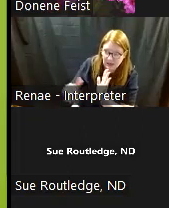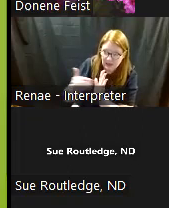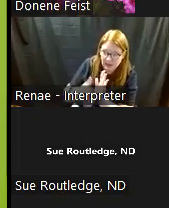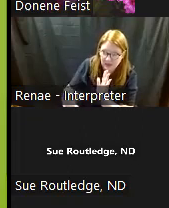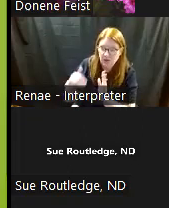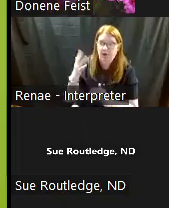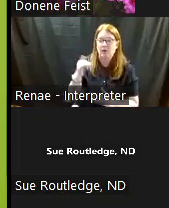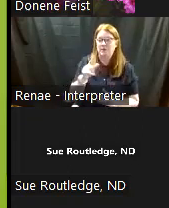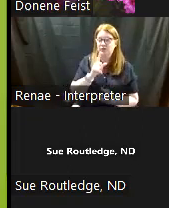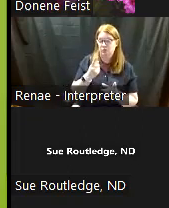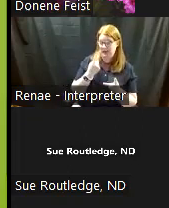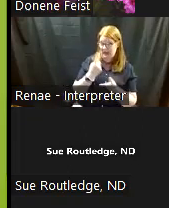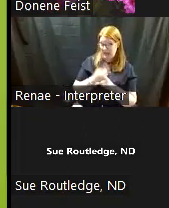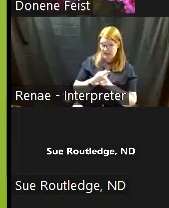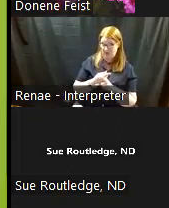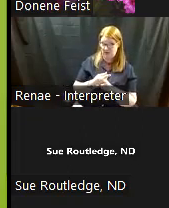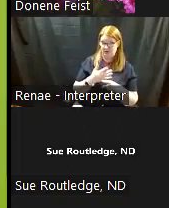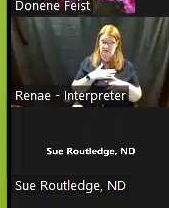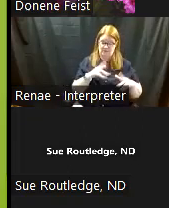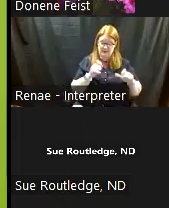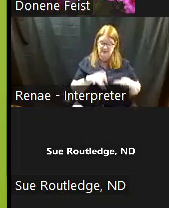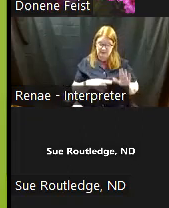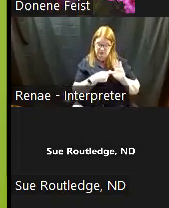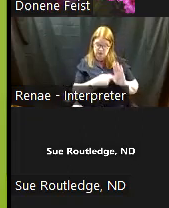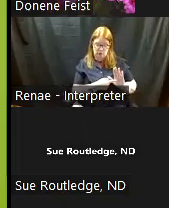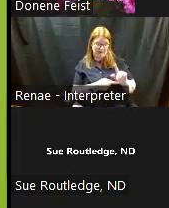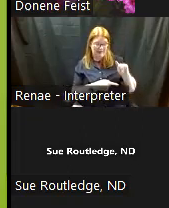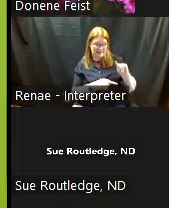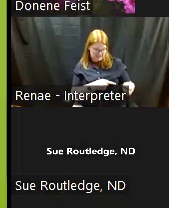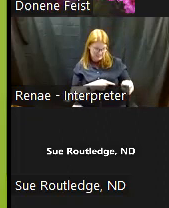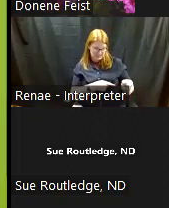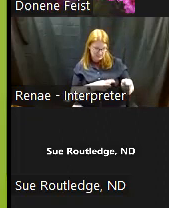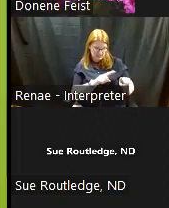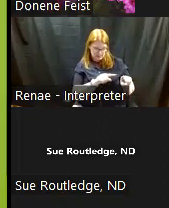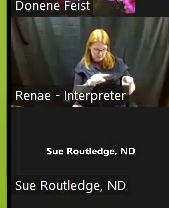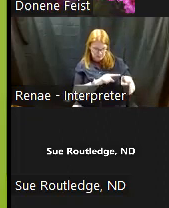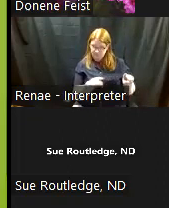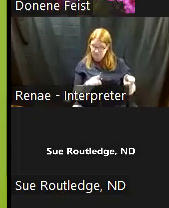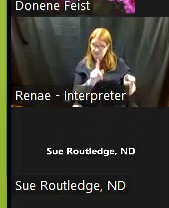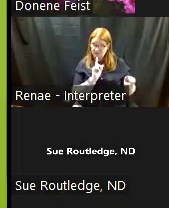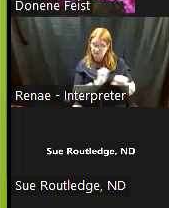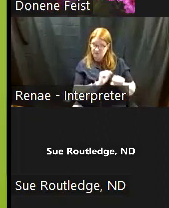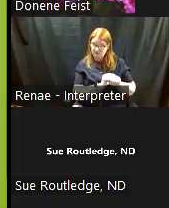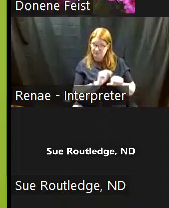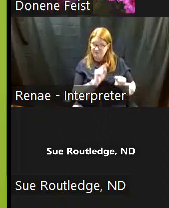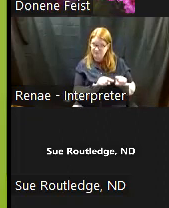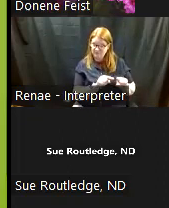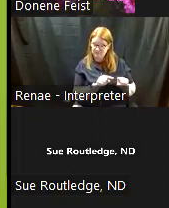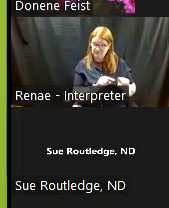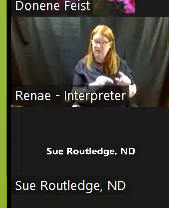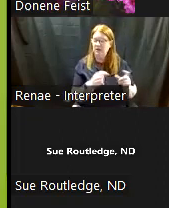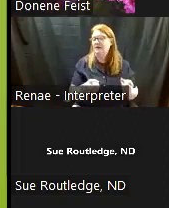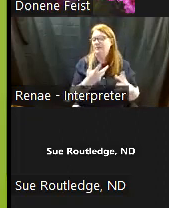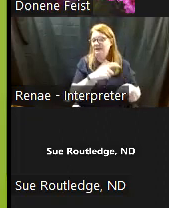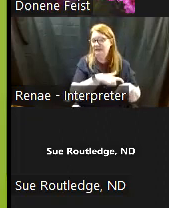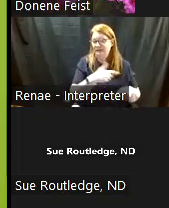we're accurate and that my test is showing, this is actual, this is legit, this is what it is. A lot of times I'll